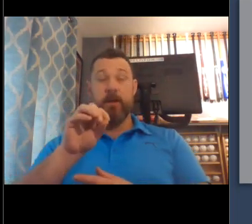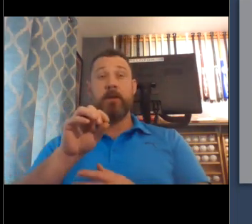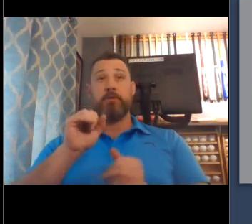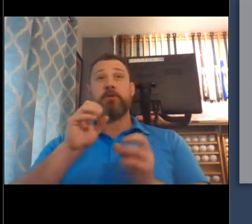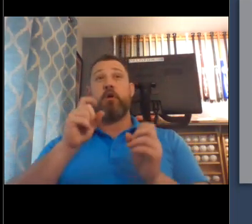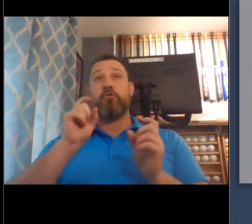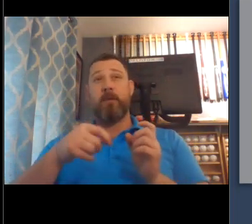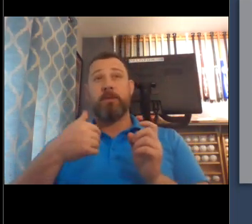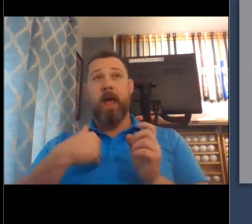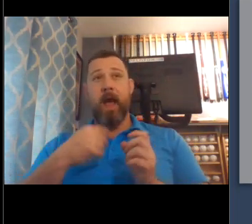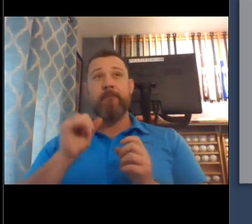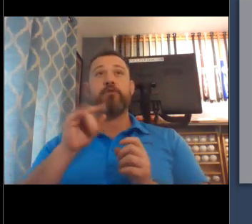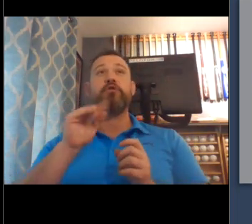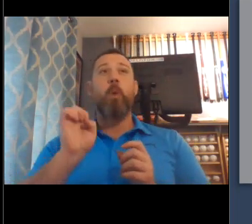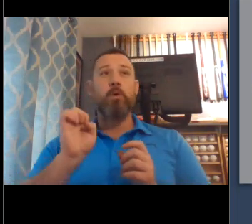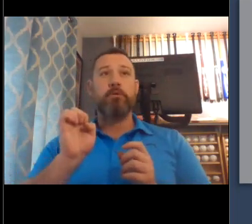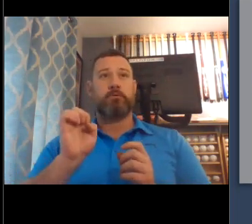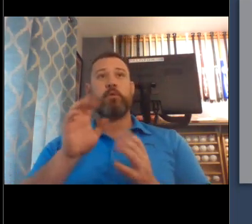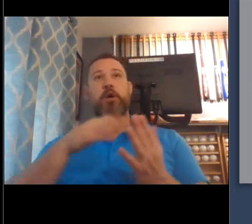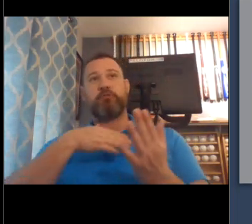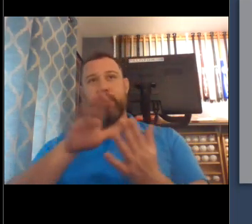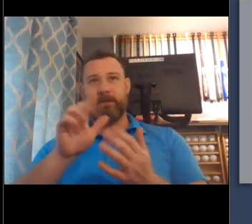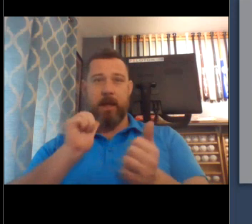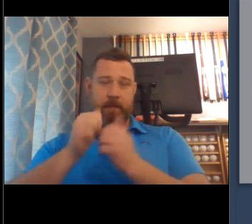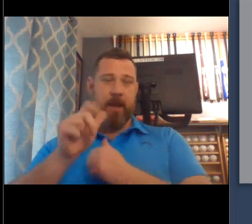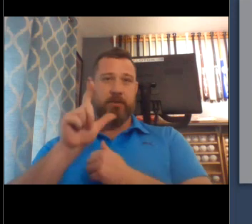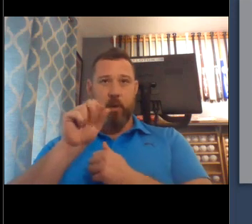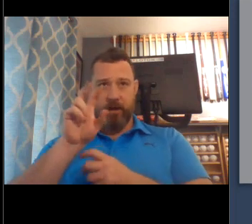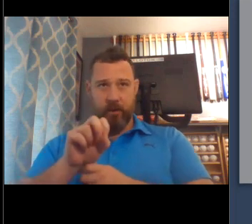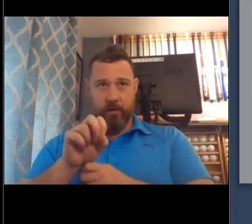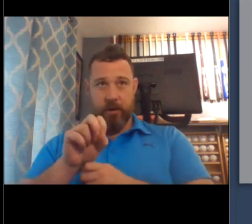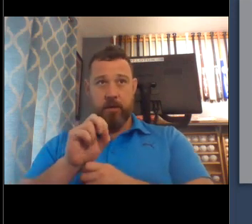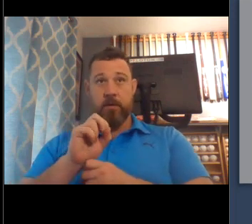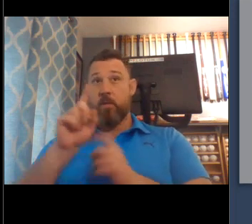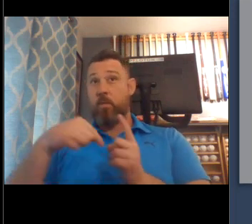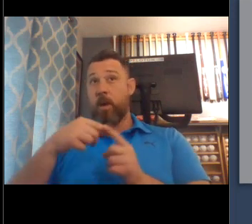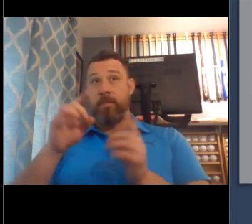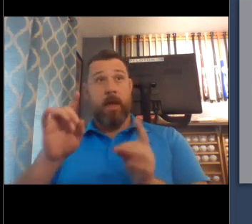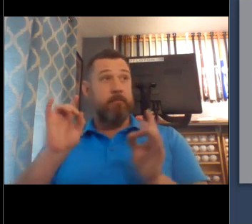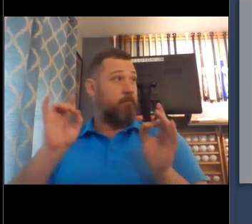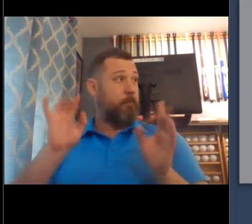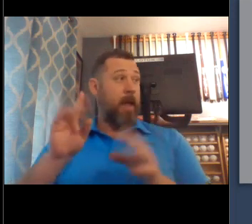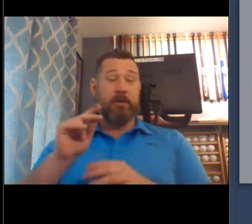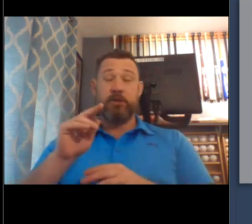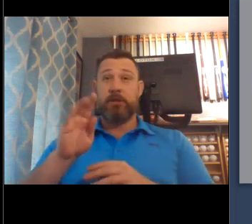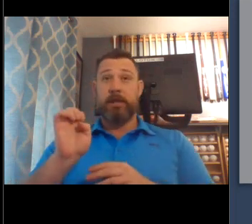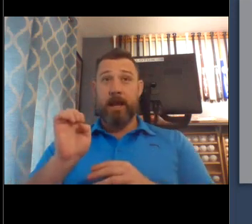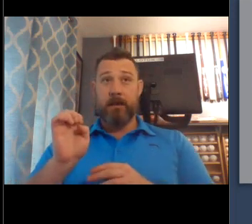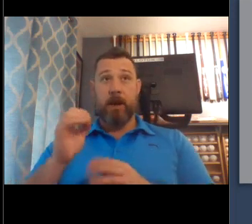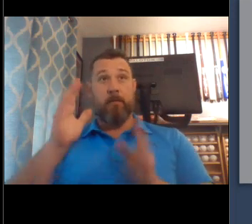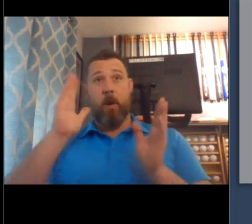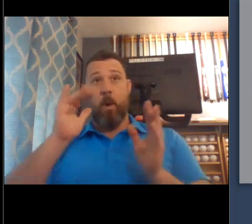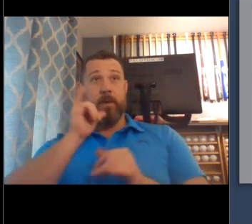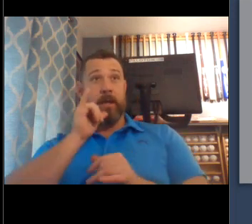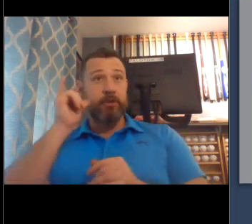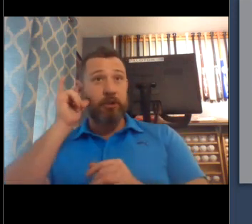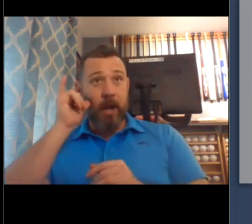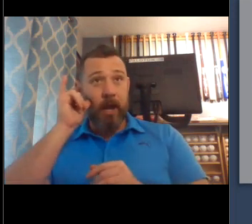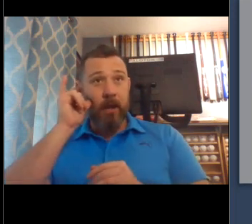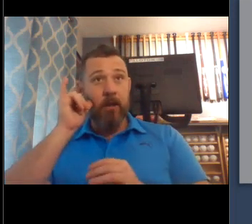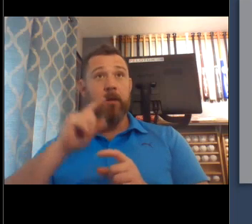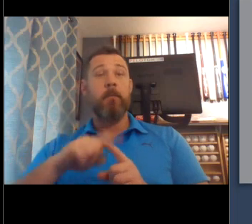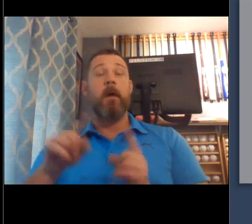to address those beyond 2030. I don't know when that magic date is. I'm hoping it's yesterday. But